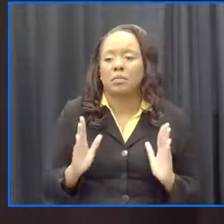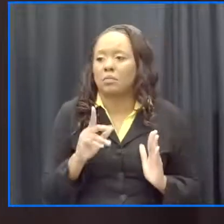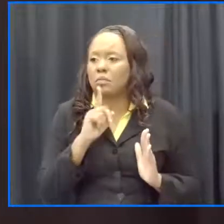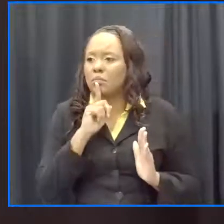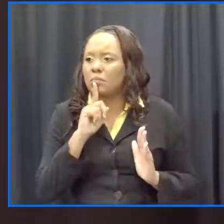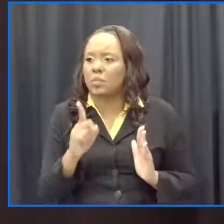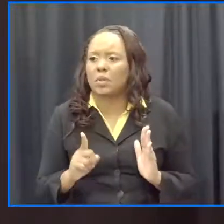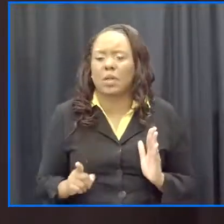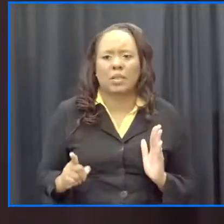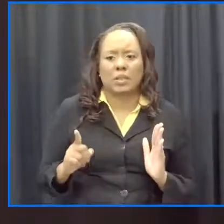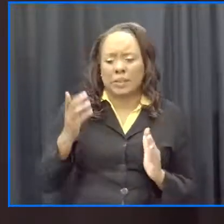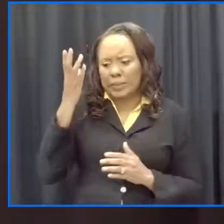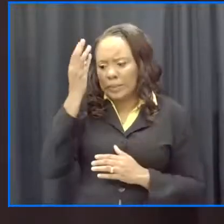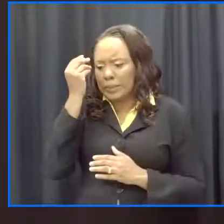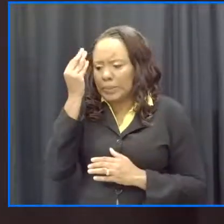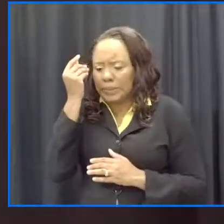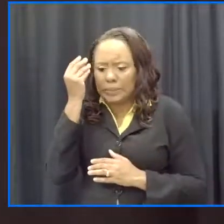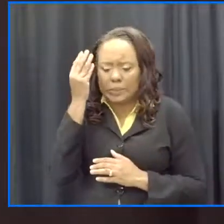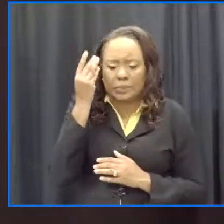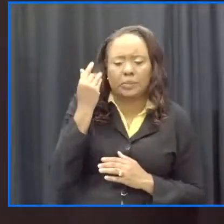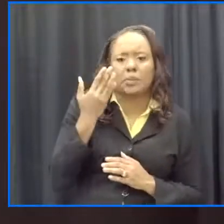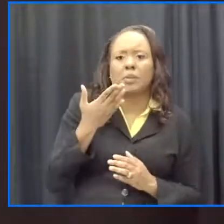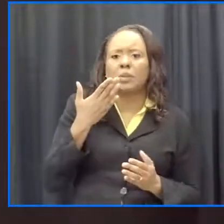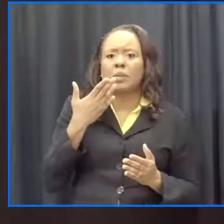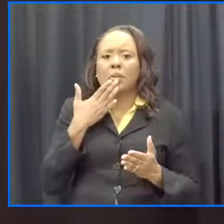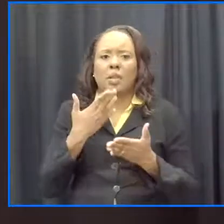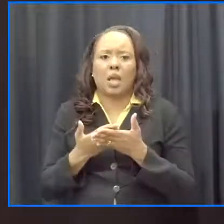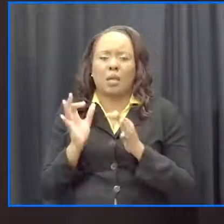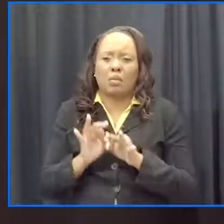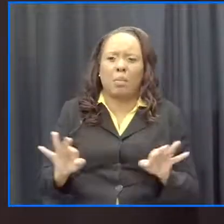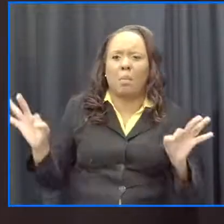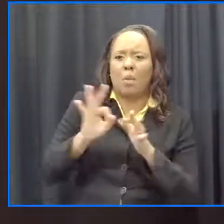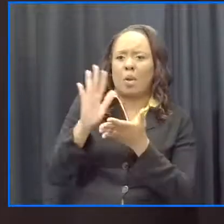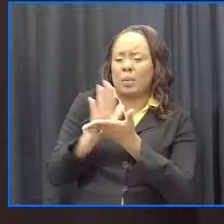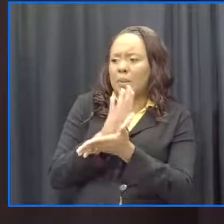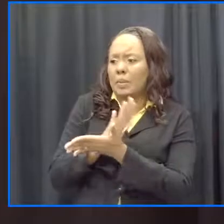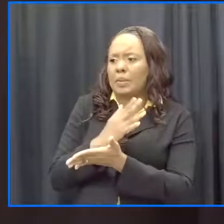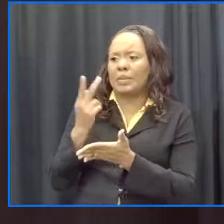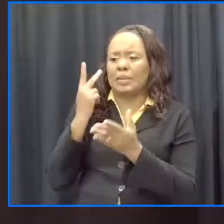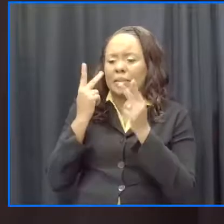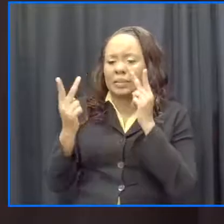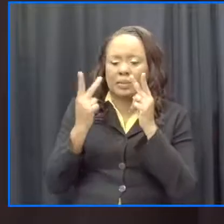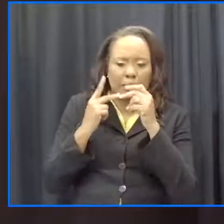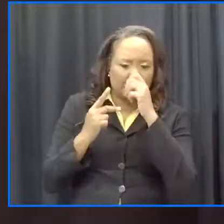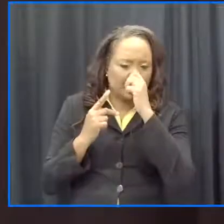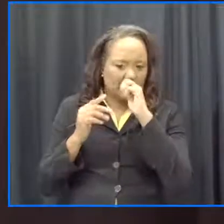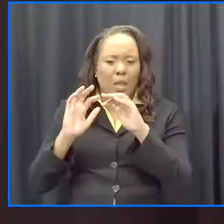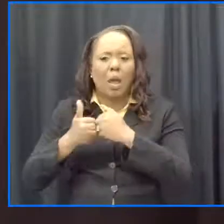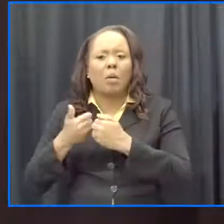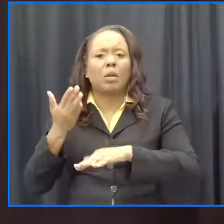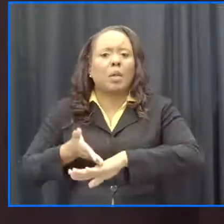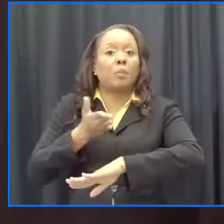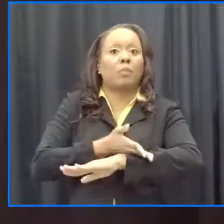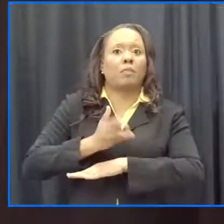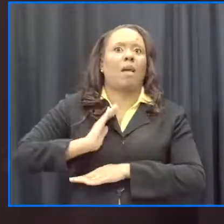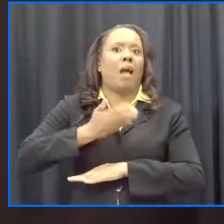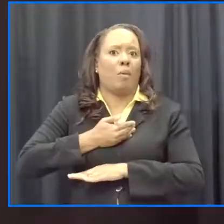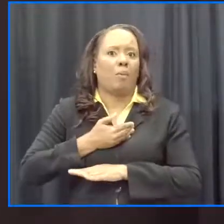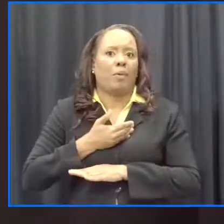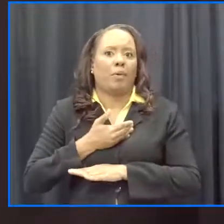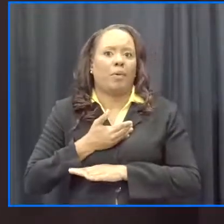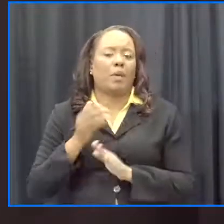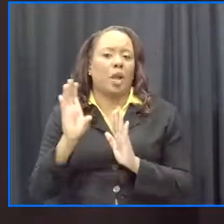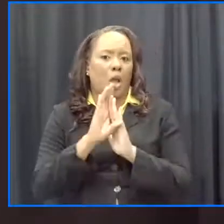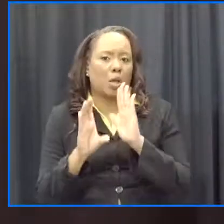diligently examine and consider this very valuable reference document to see what we may adopt to enhance the